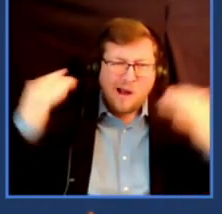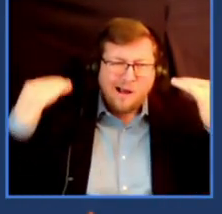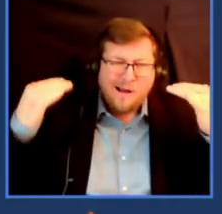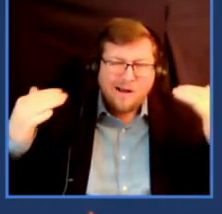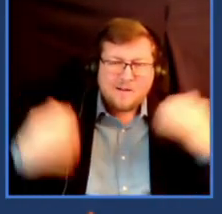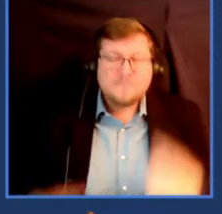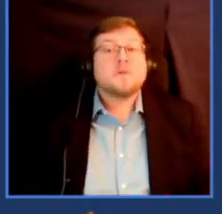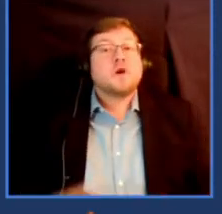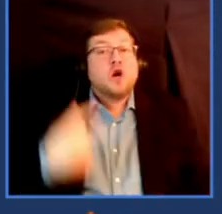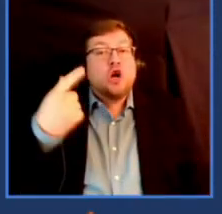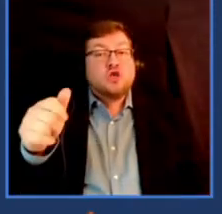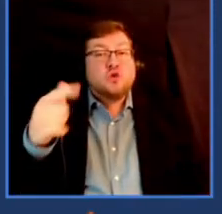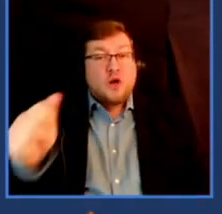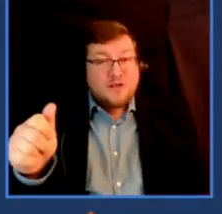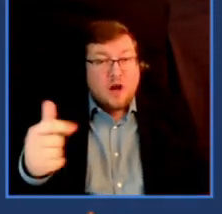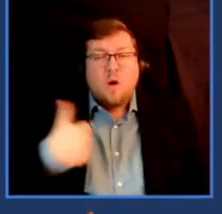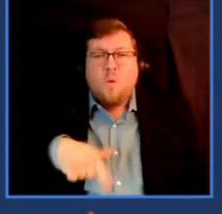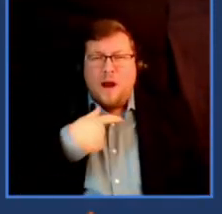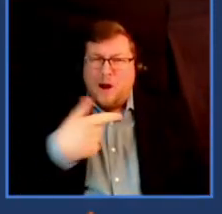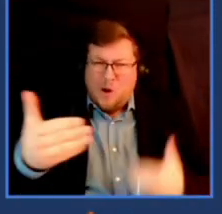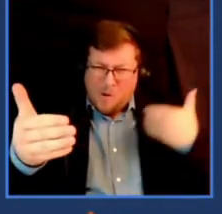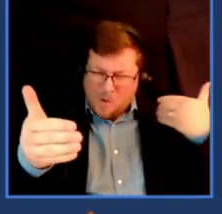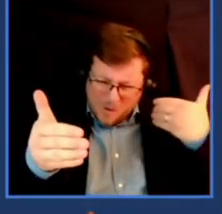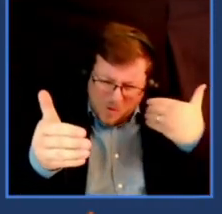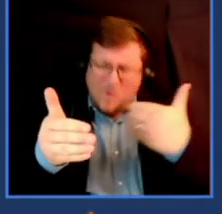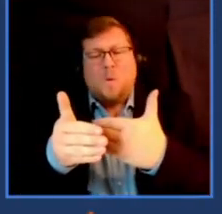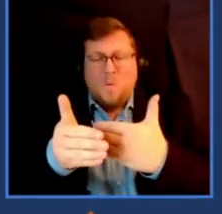Georgia, we're almost there.